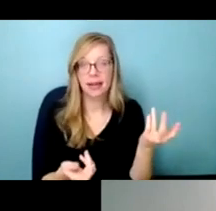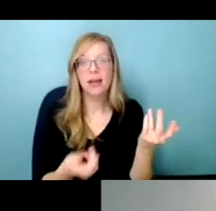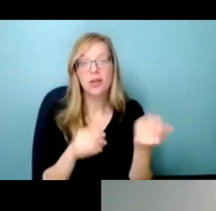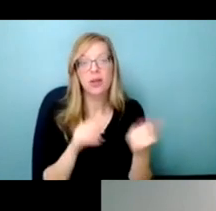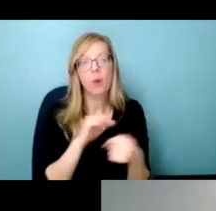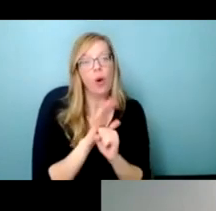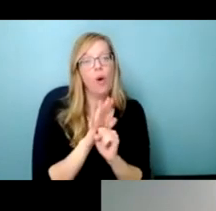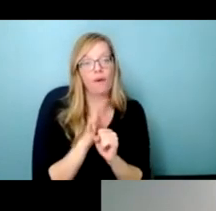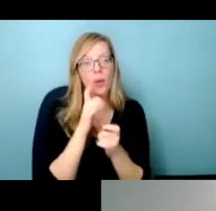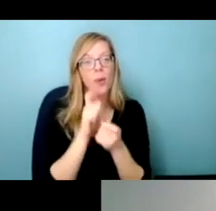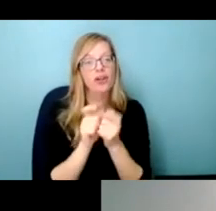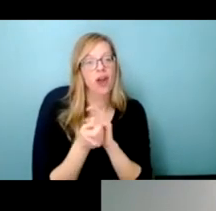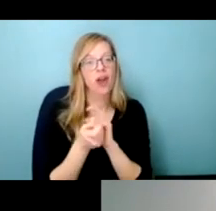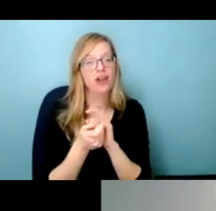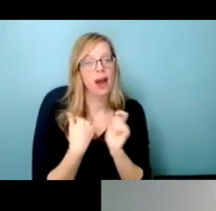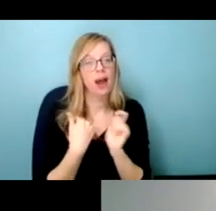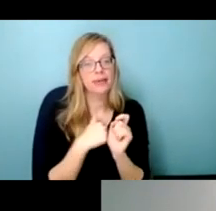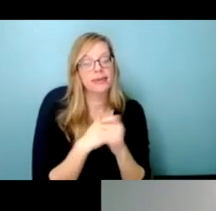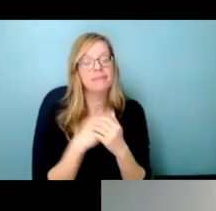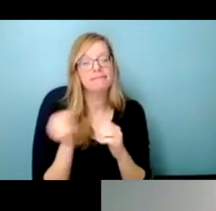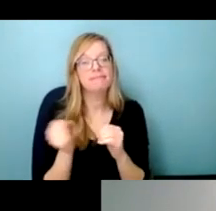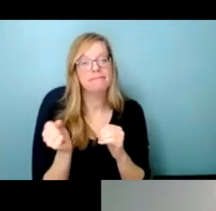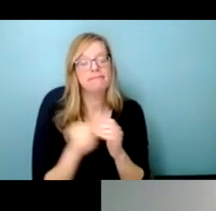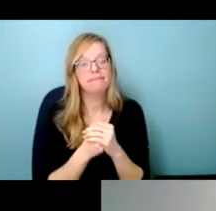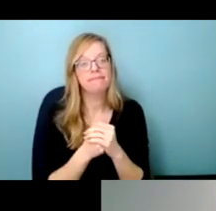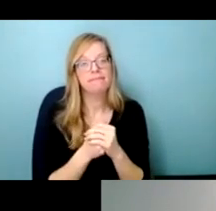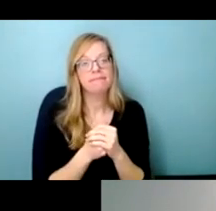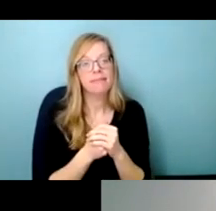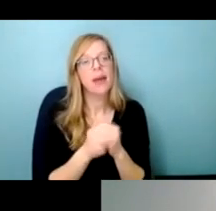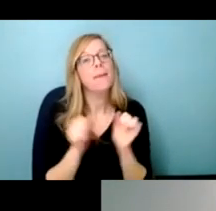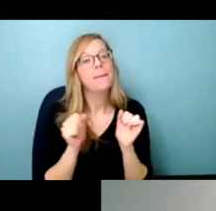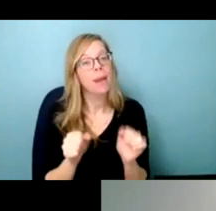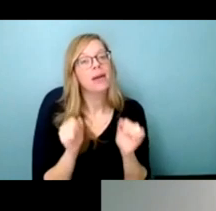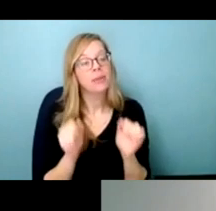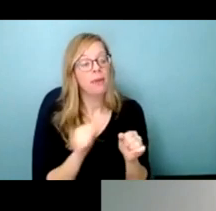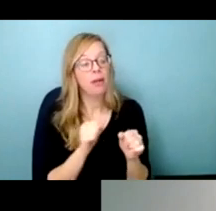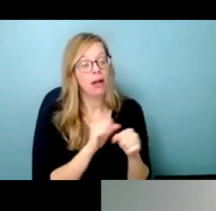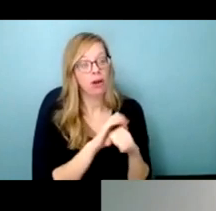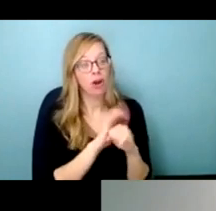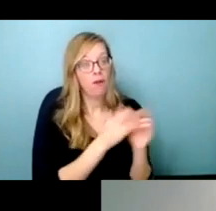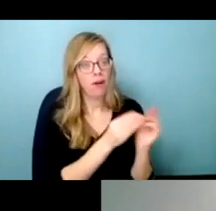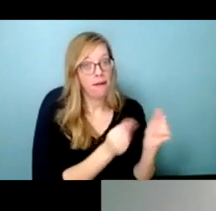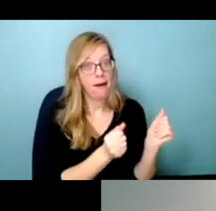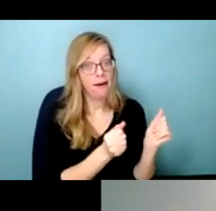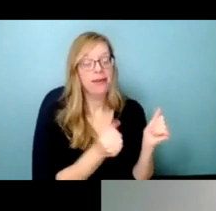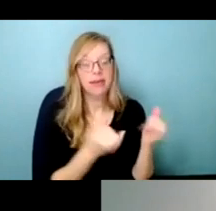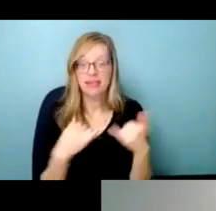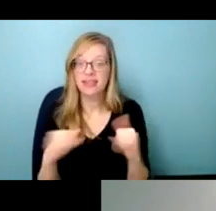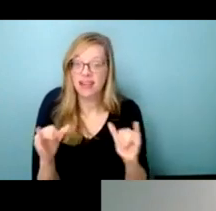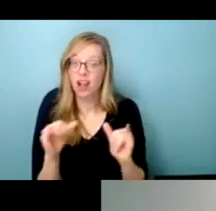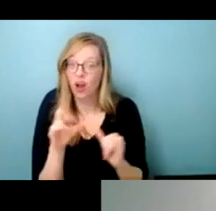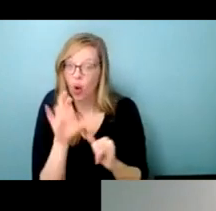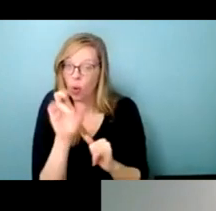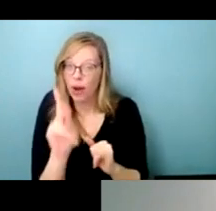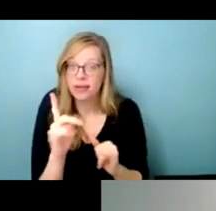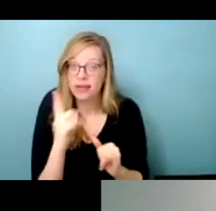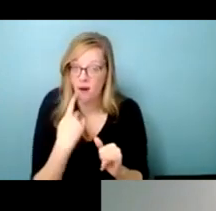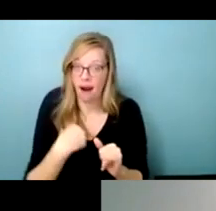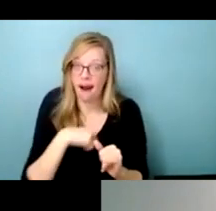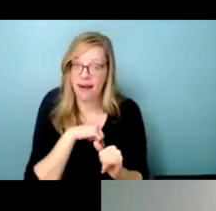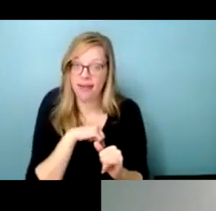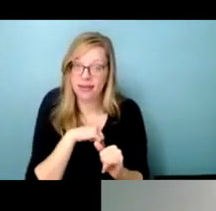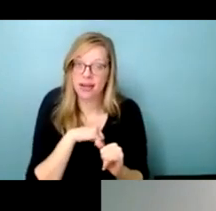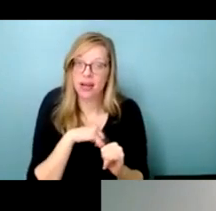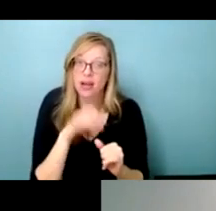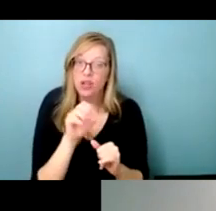we do things. COVID will put at risk definitely social serving agencies in the north because of the